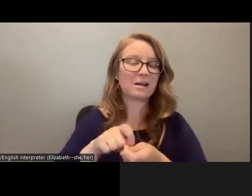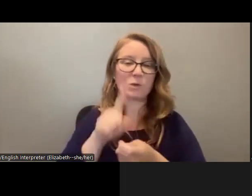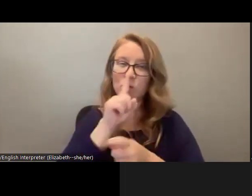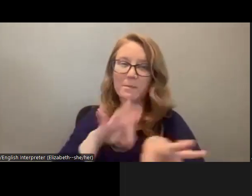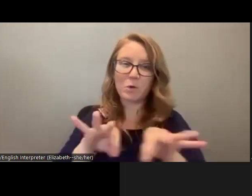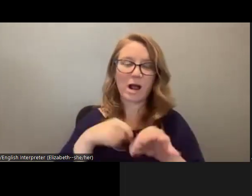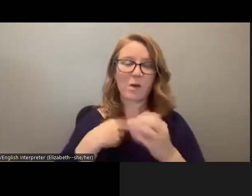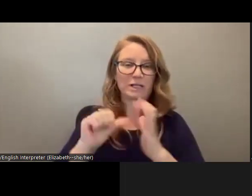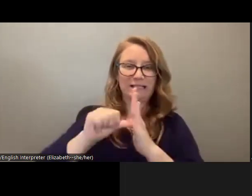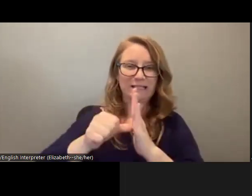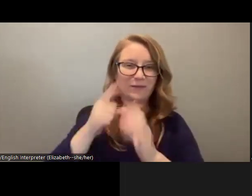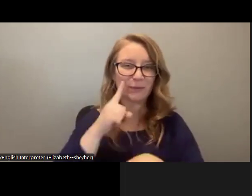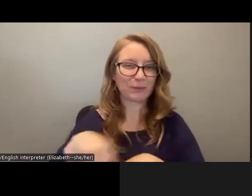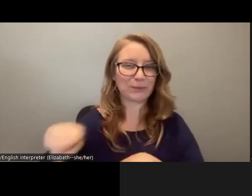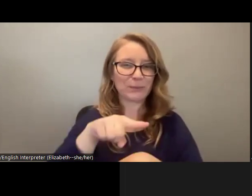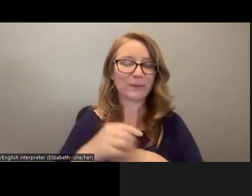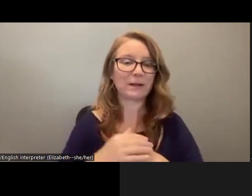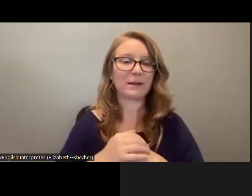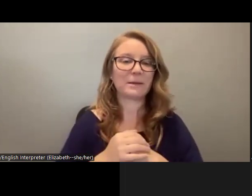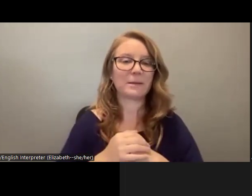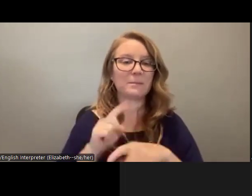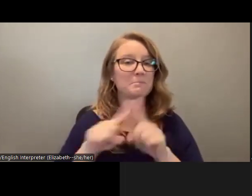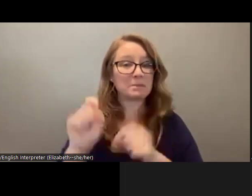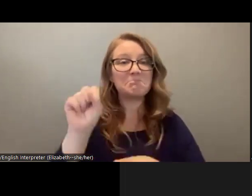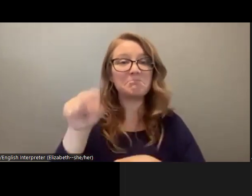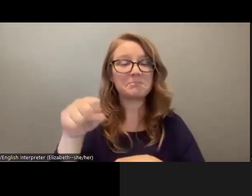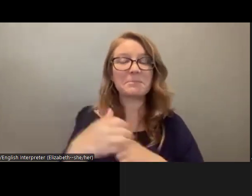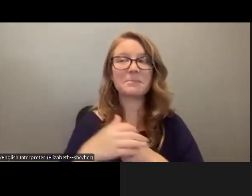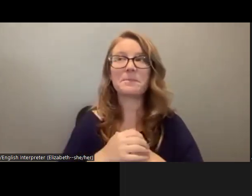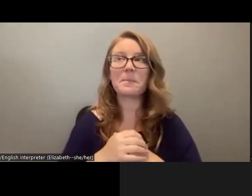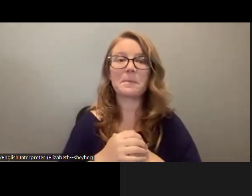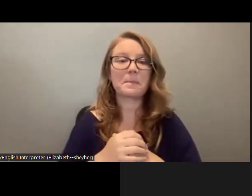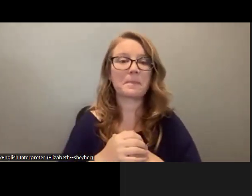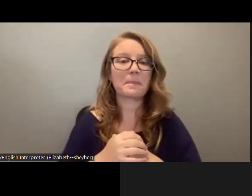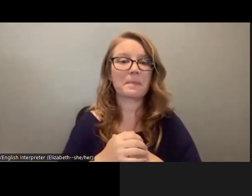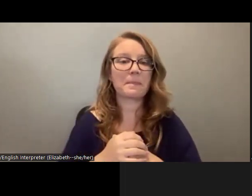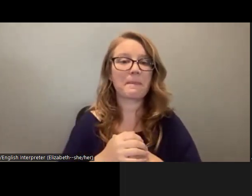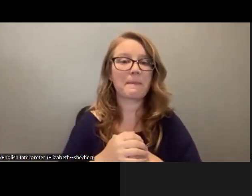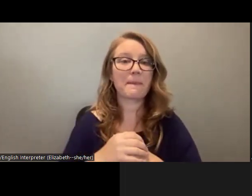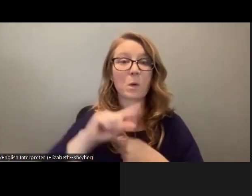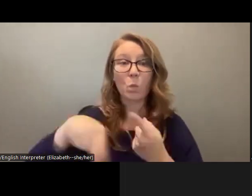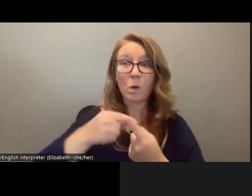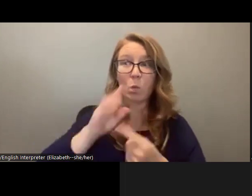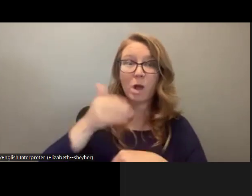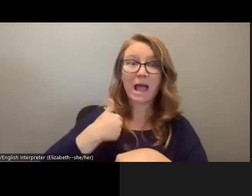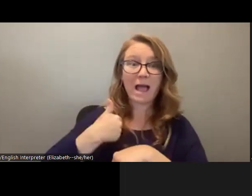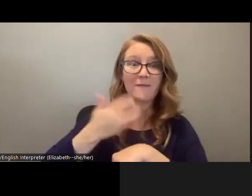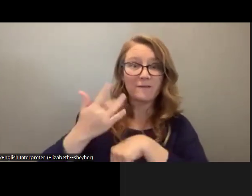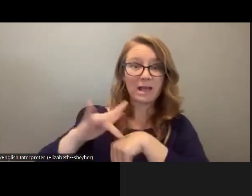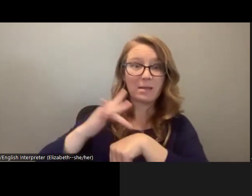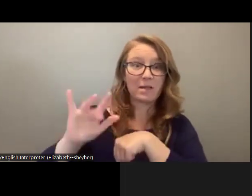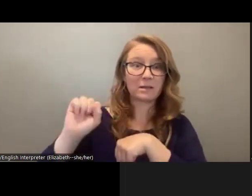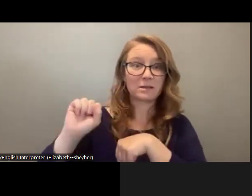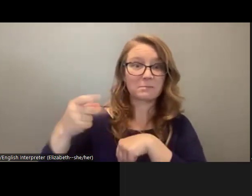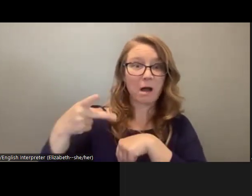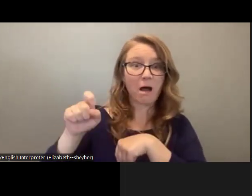to highlight that for folks. But yes, I think as far as knowing when we're going to have spots available, that is still something